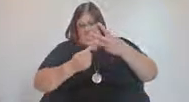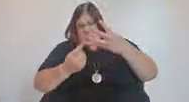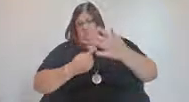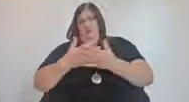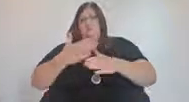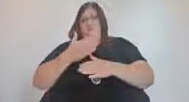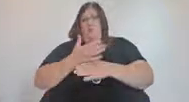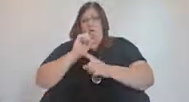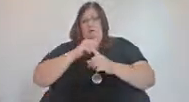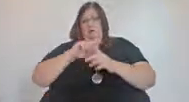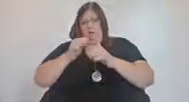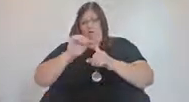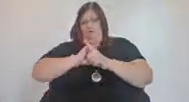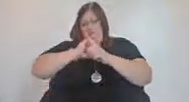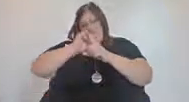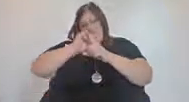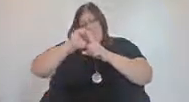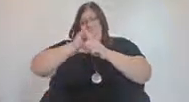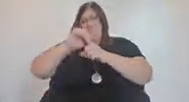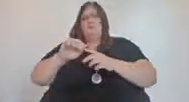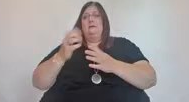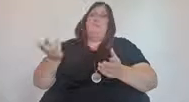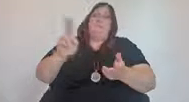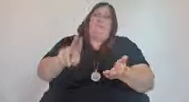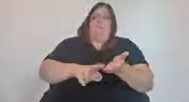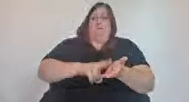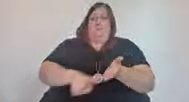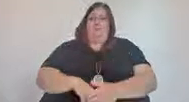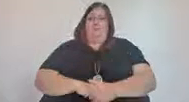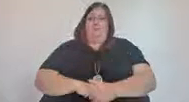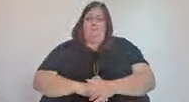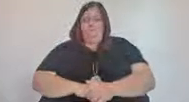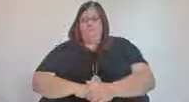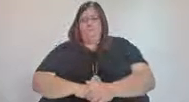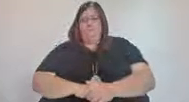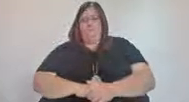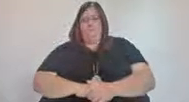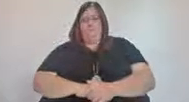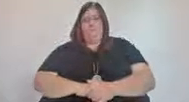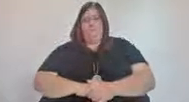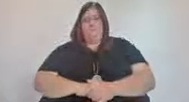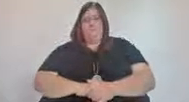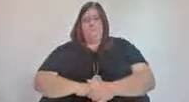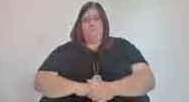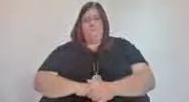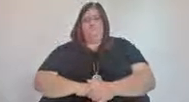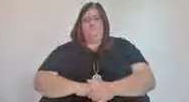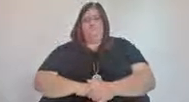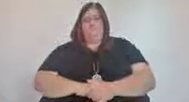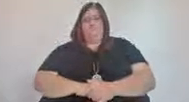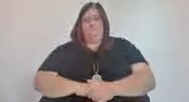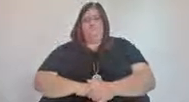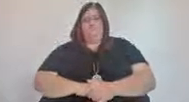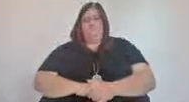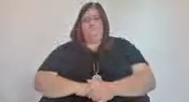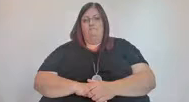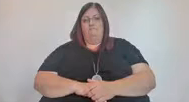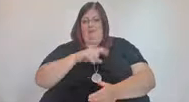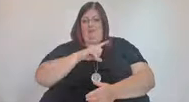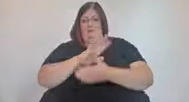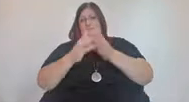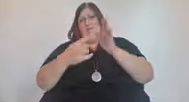around restoration recovery, and as we've navigated our way out of the pandemic, increasing that's a priority for us, and we'll be